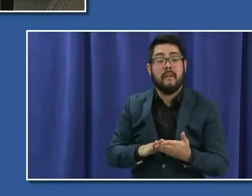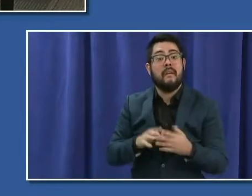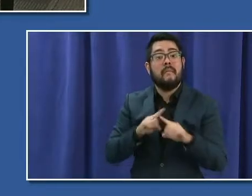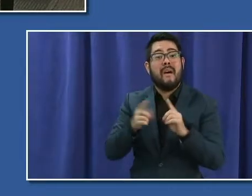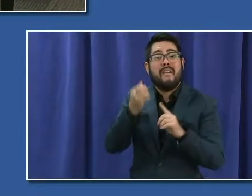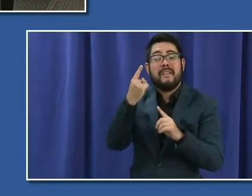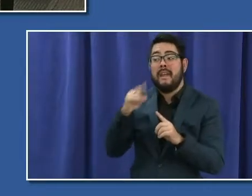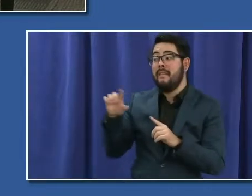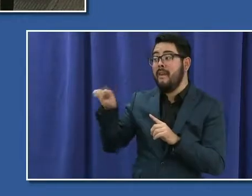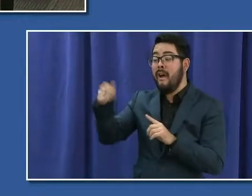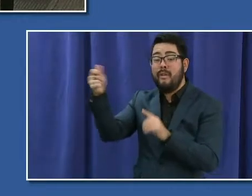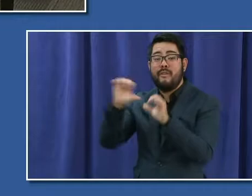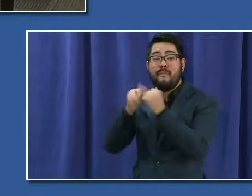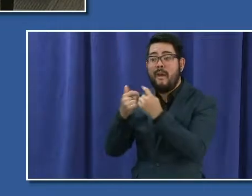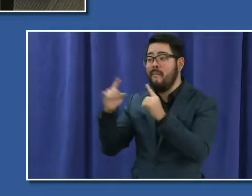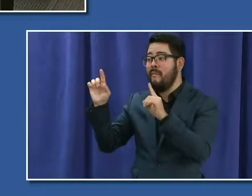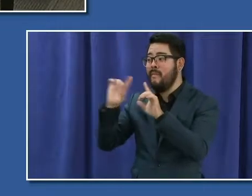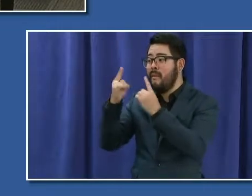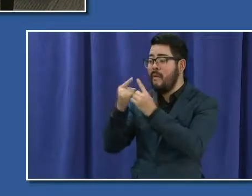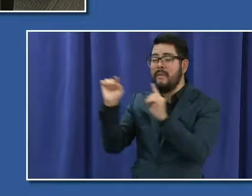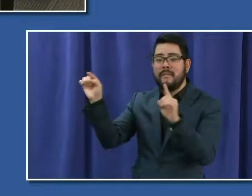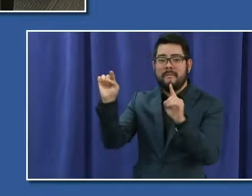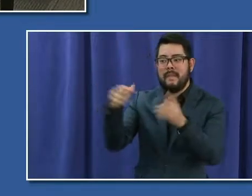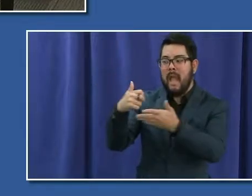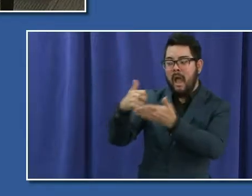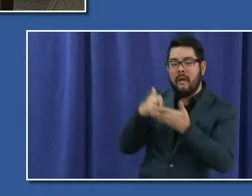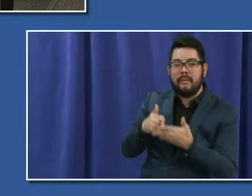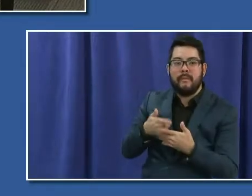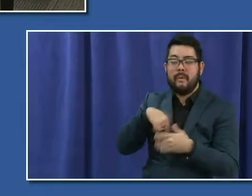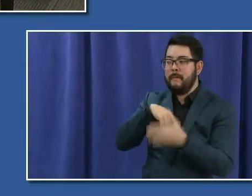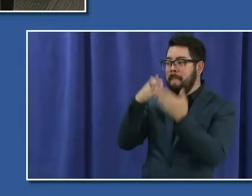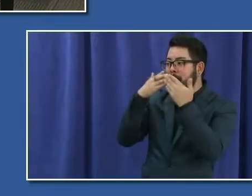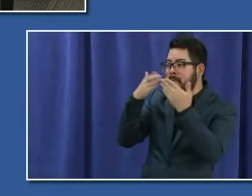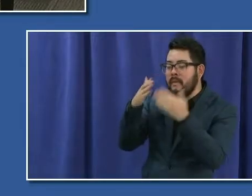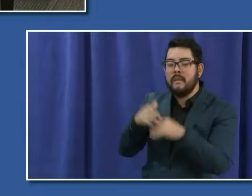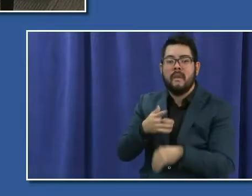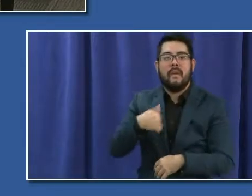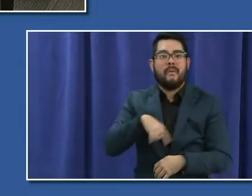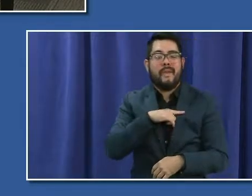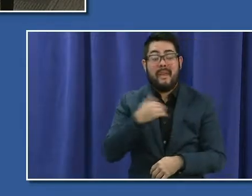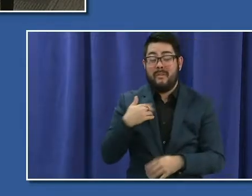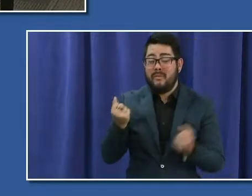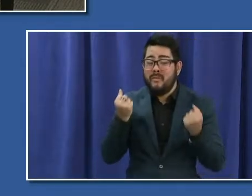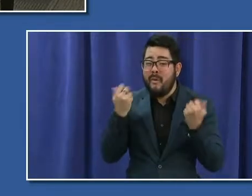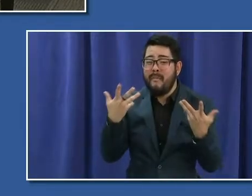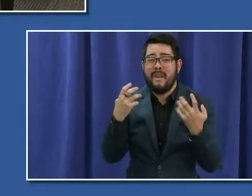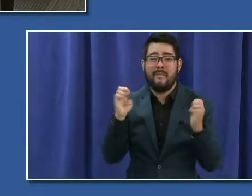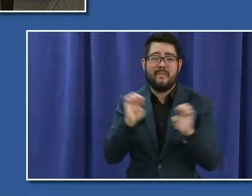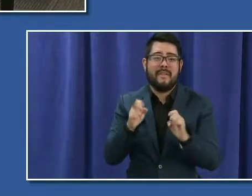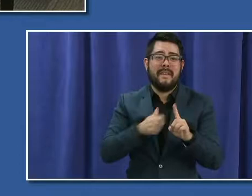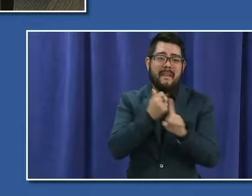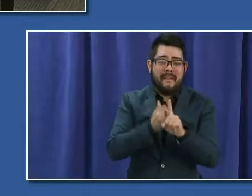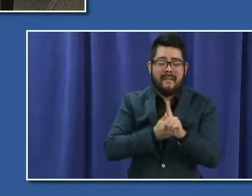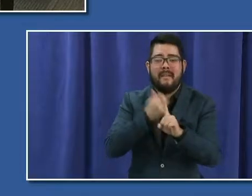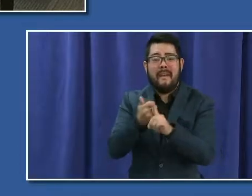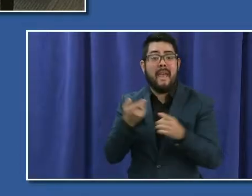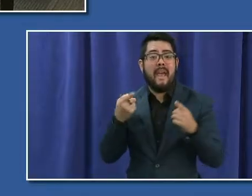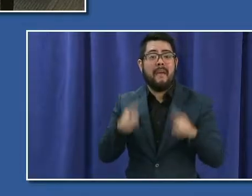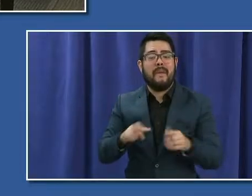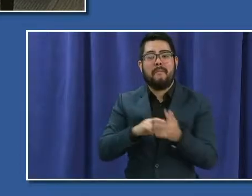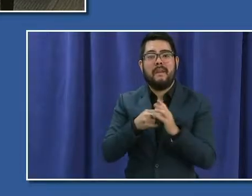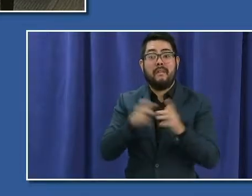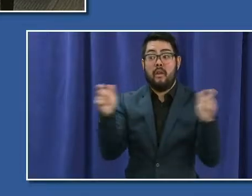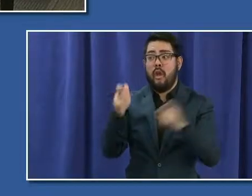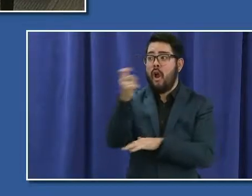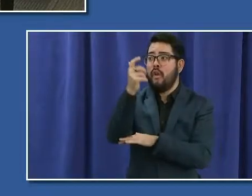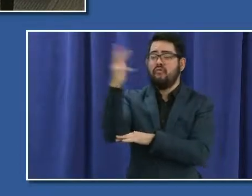were able to clear the 12,000 emergencies that we saw, which meant that we were able to cut these large trees